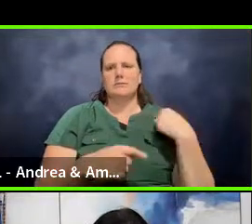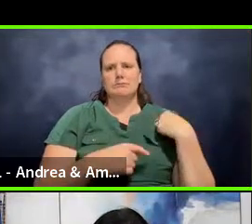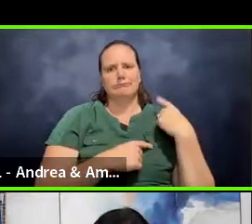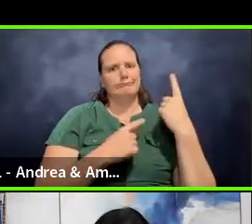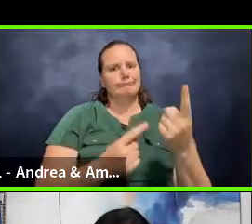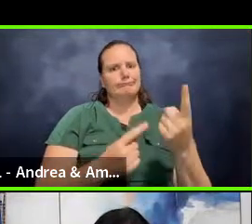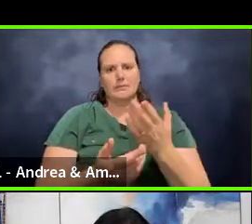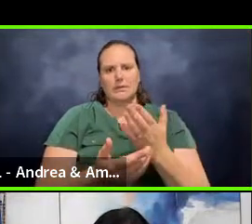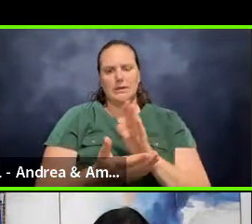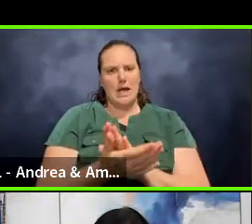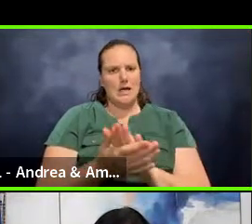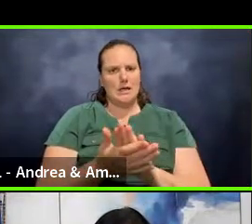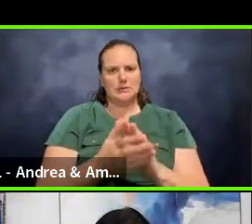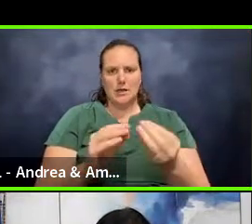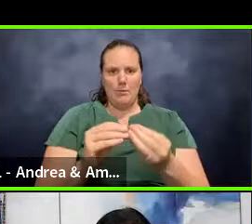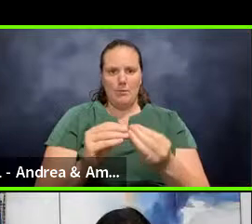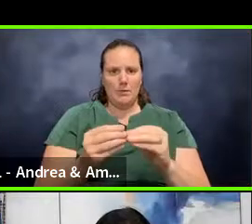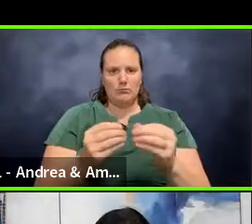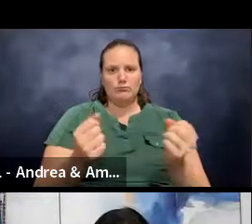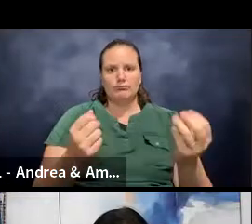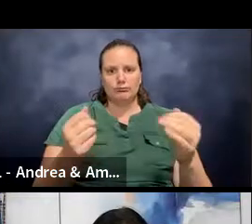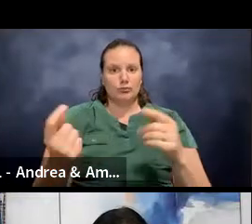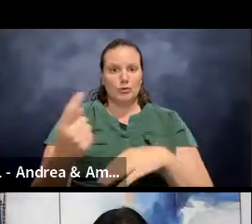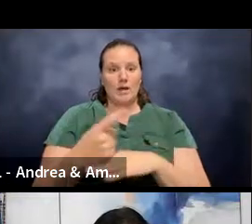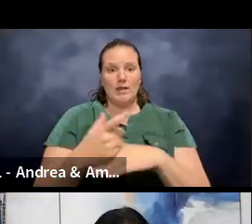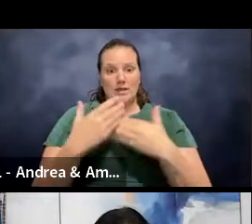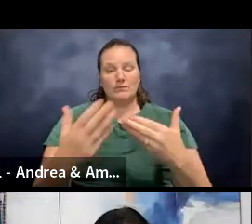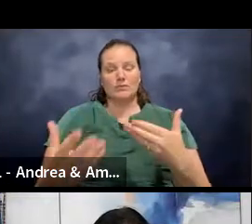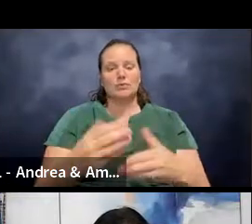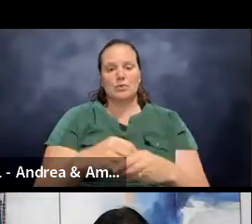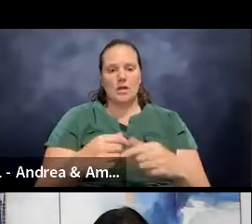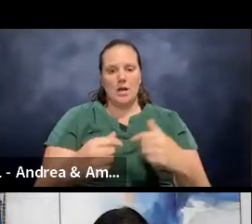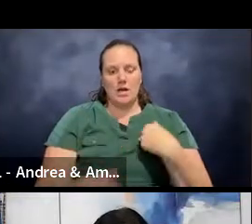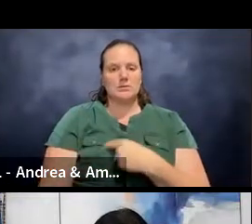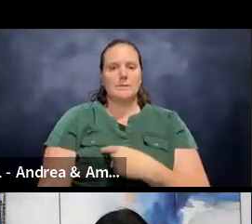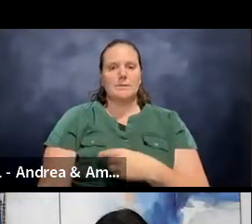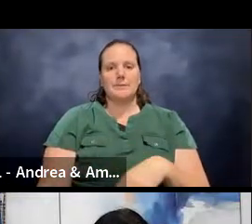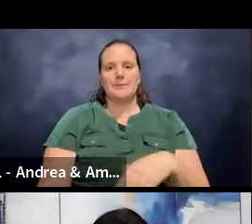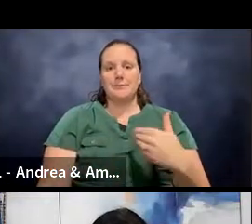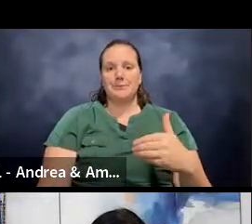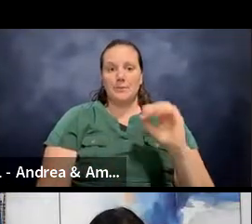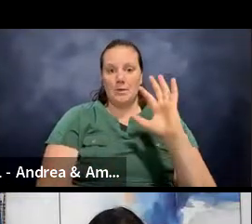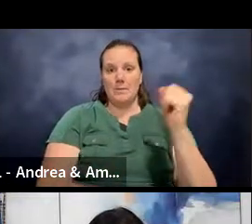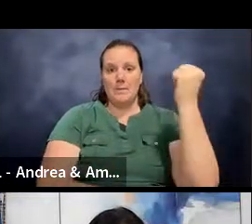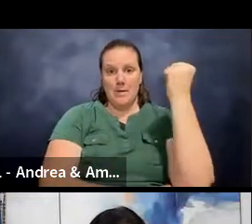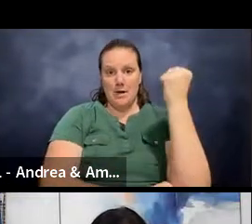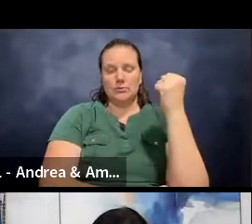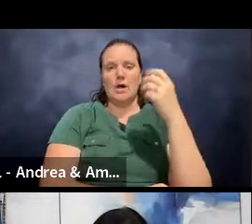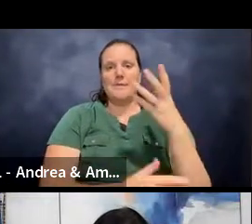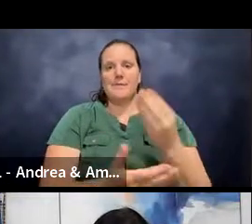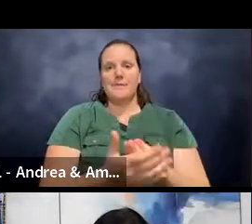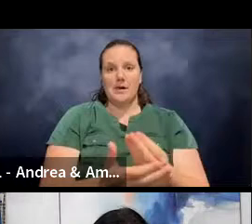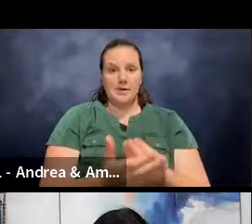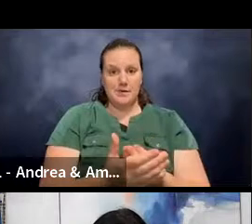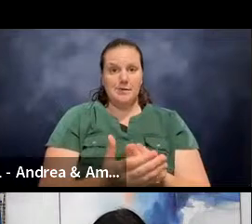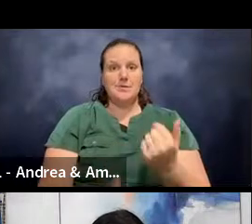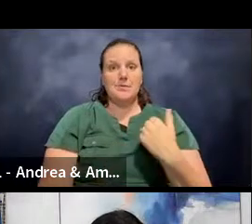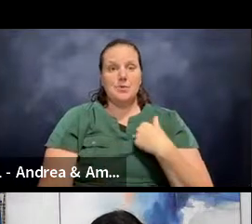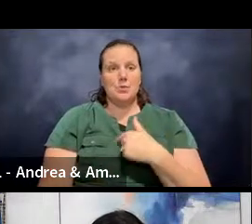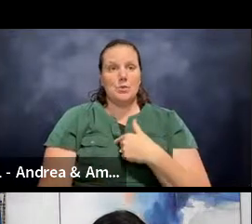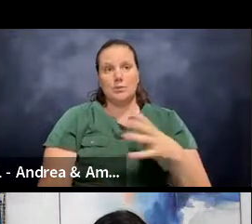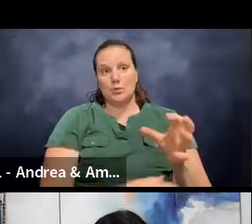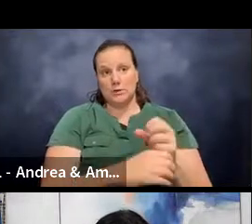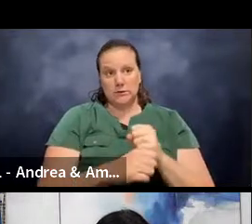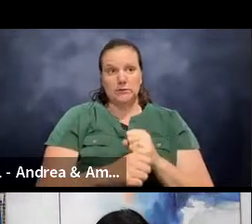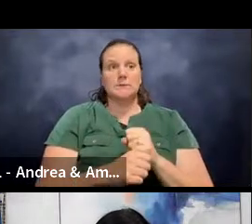so thank you everyone for being here. Huge milestones in addition to the funding that we